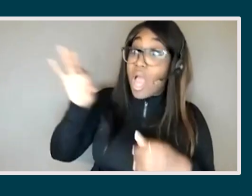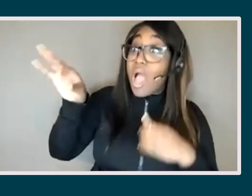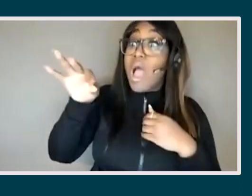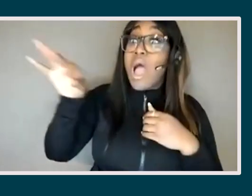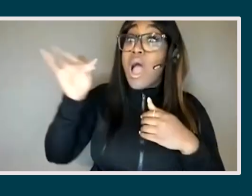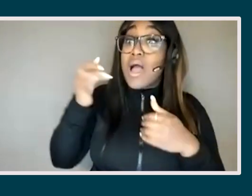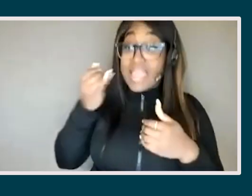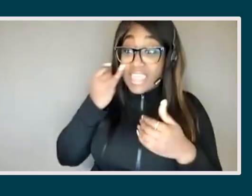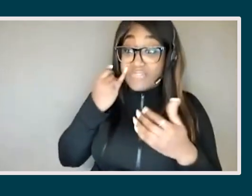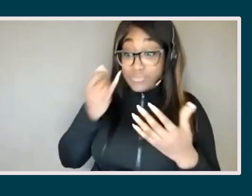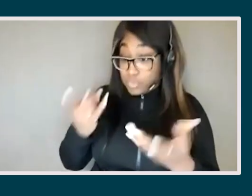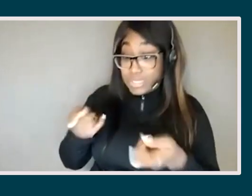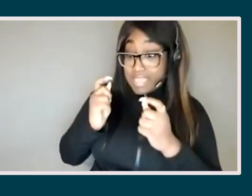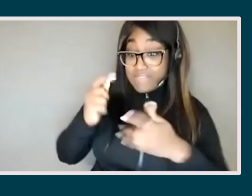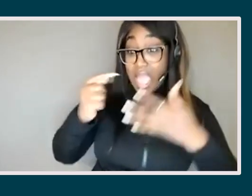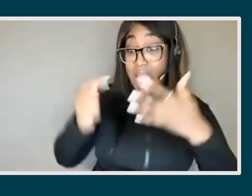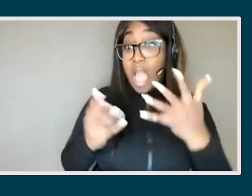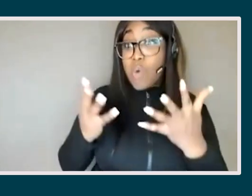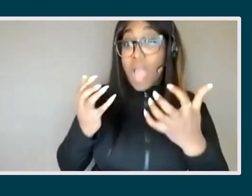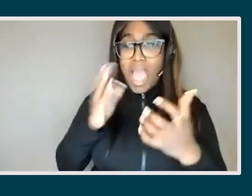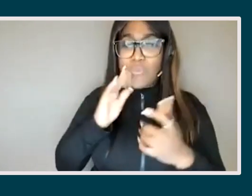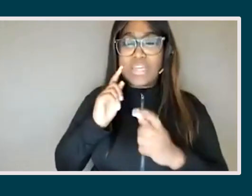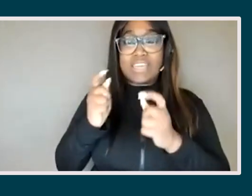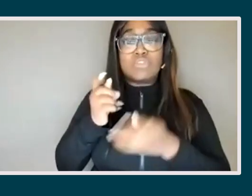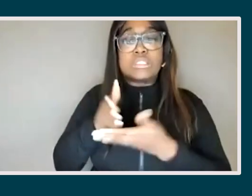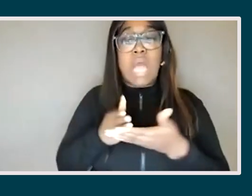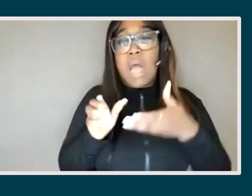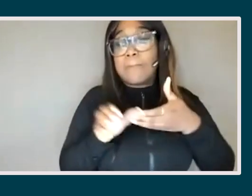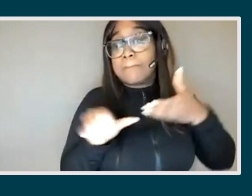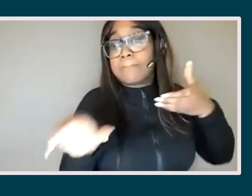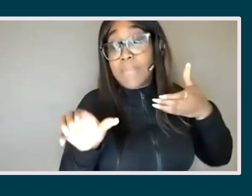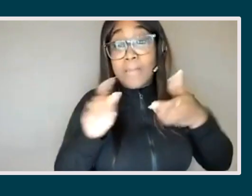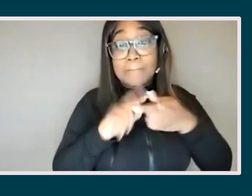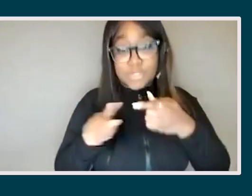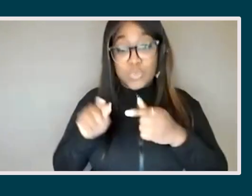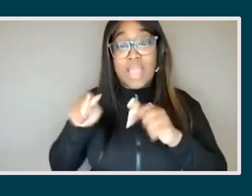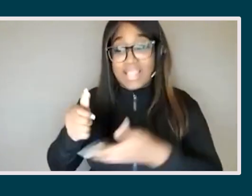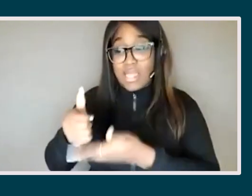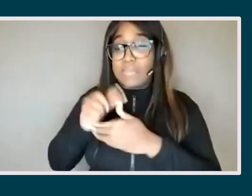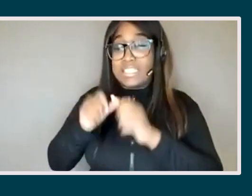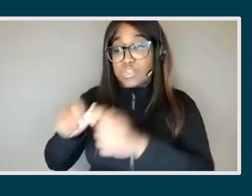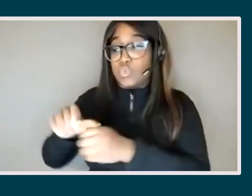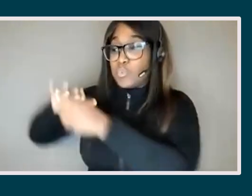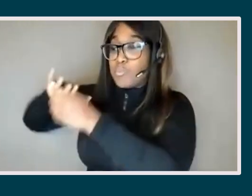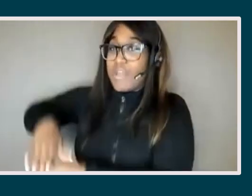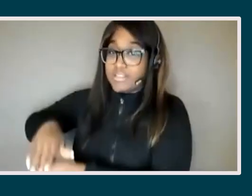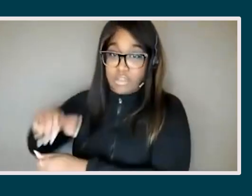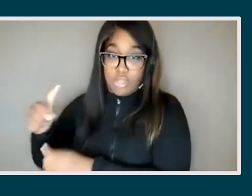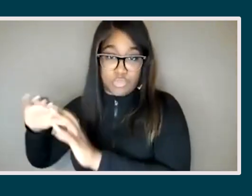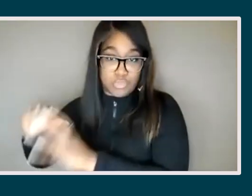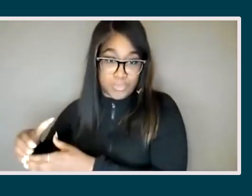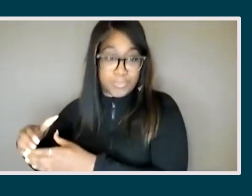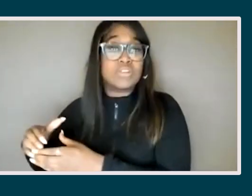what I want, then I'll give you some of it, but you have to help me continue to suppress somebody else. But